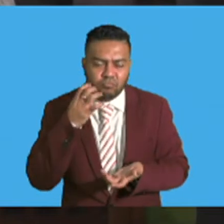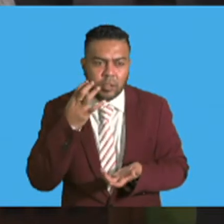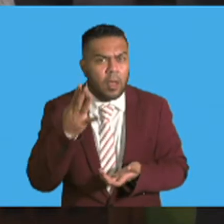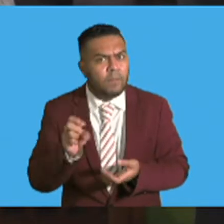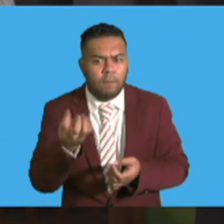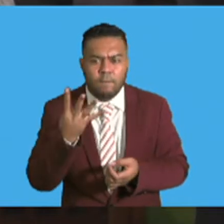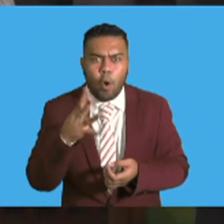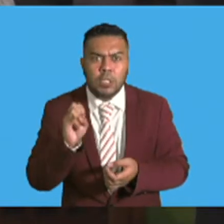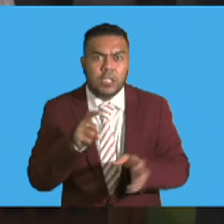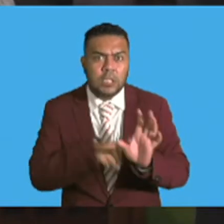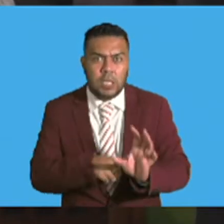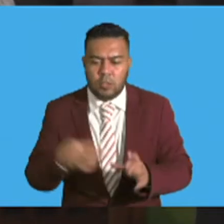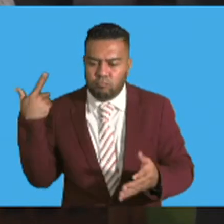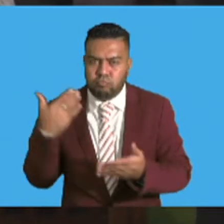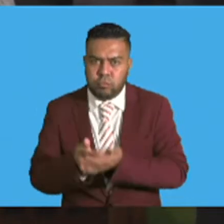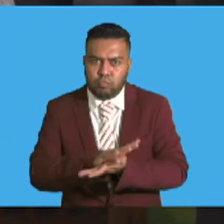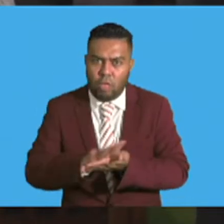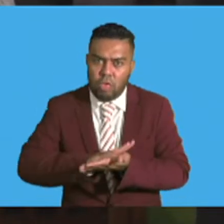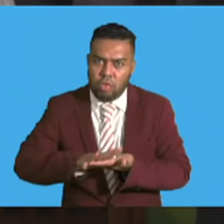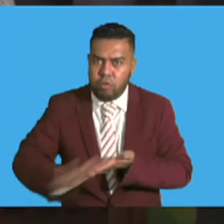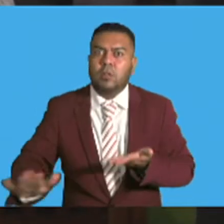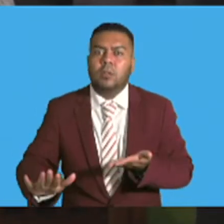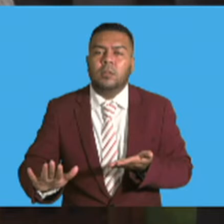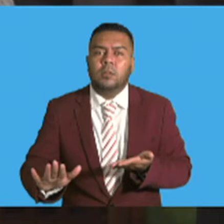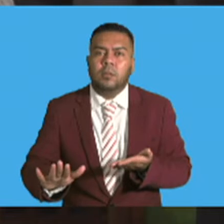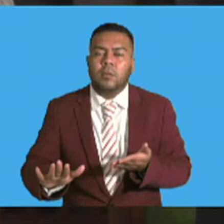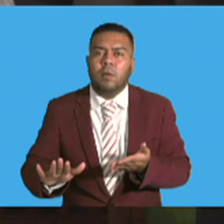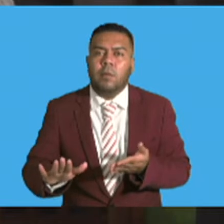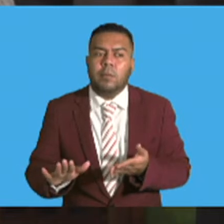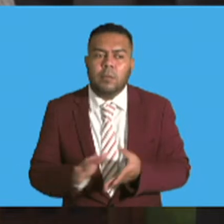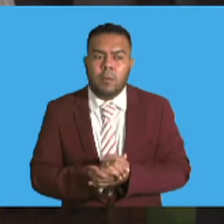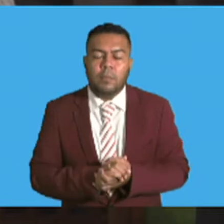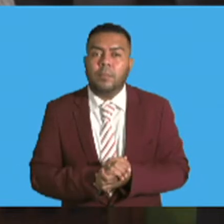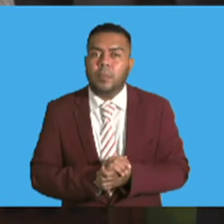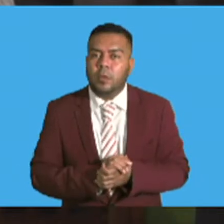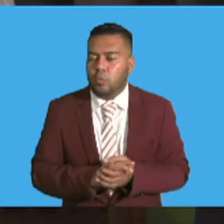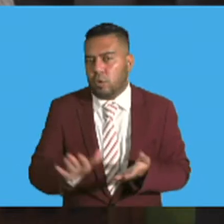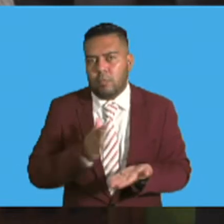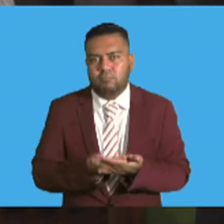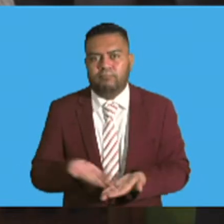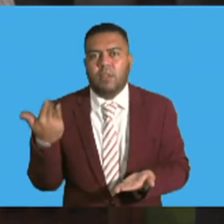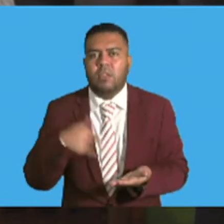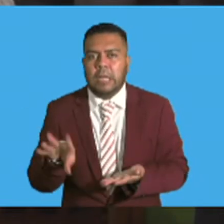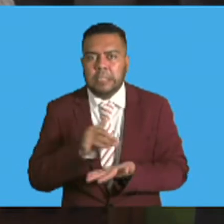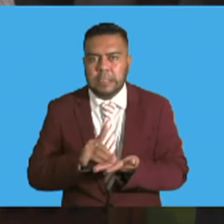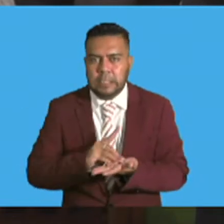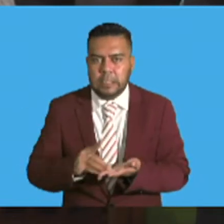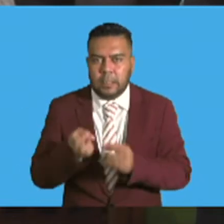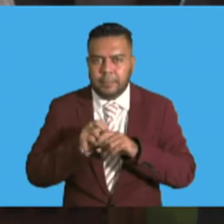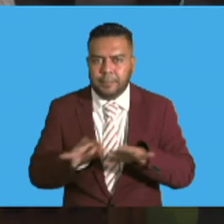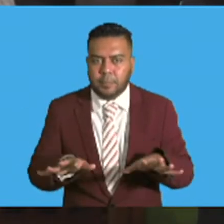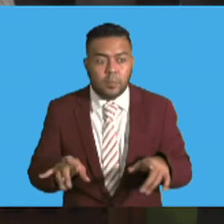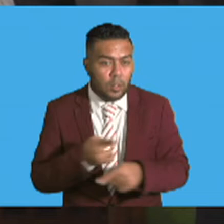years to eradicate their cattle stock from TB and brucellosis. We have